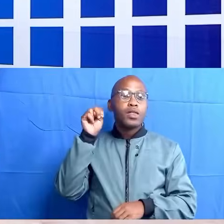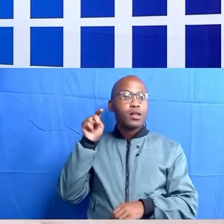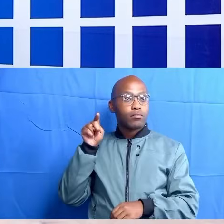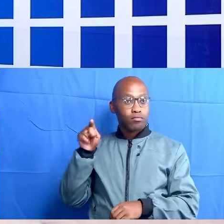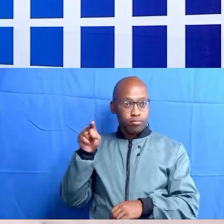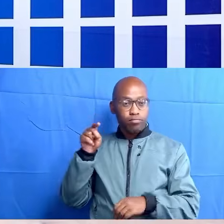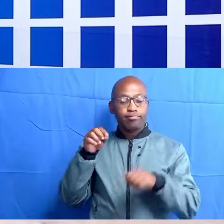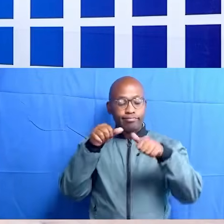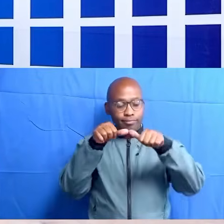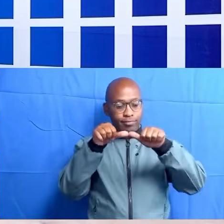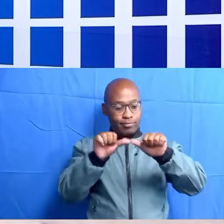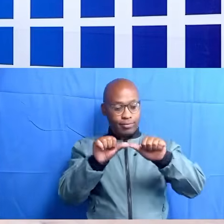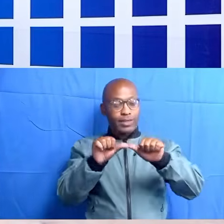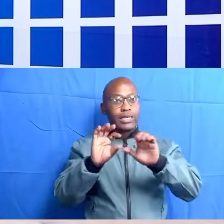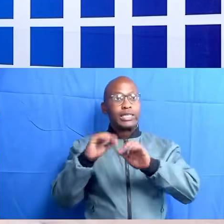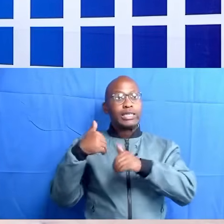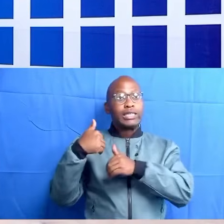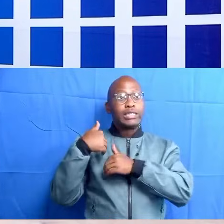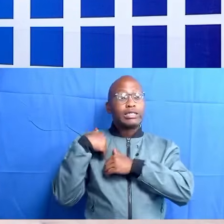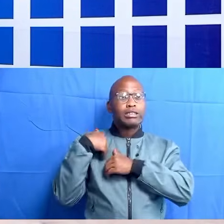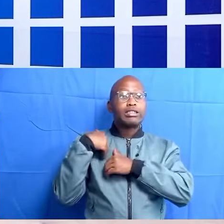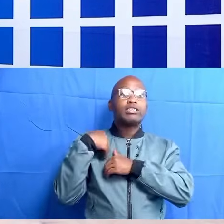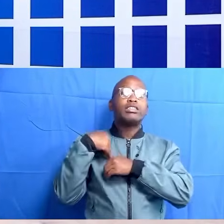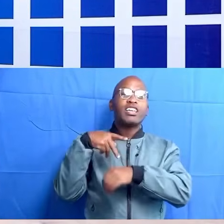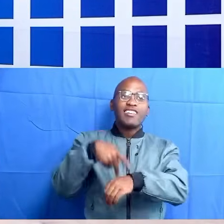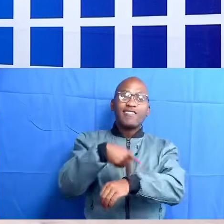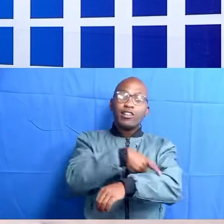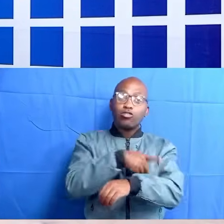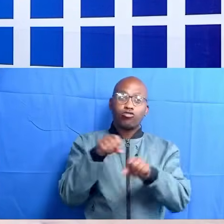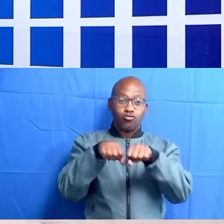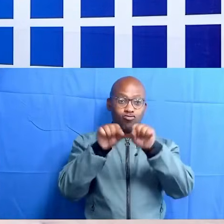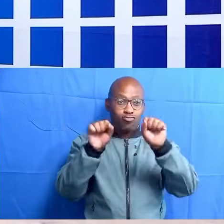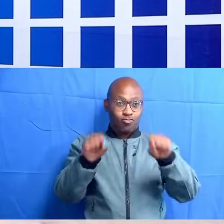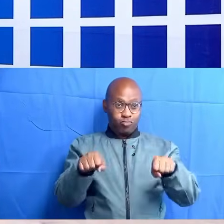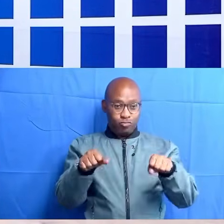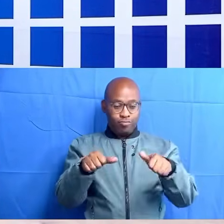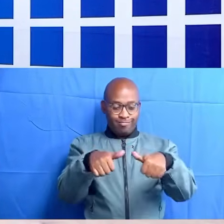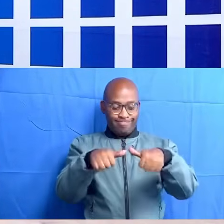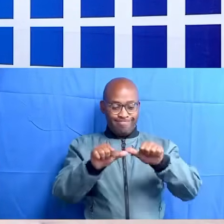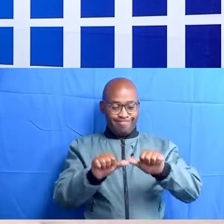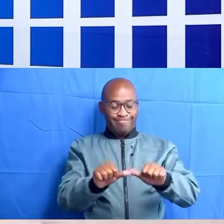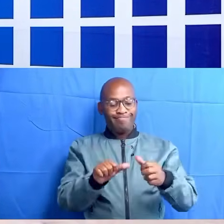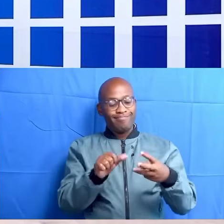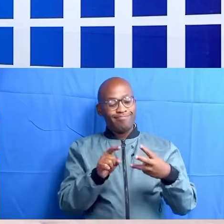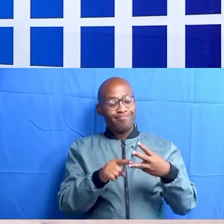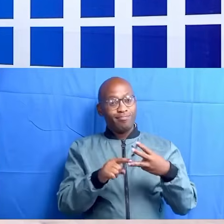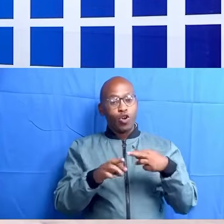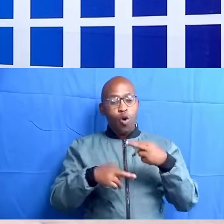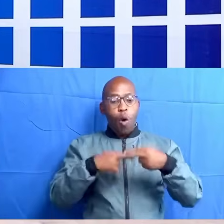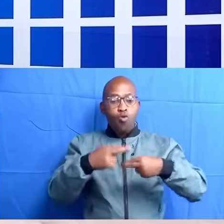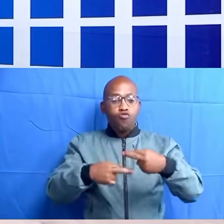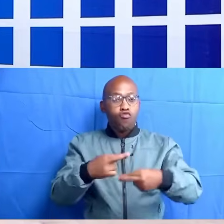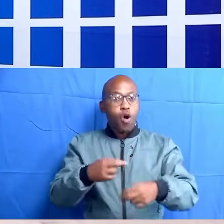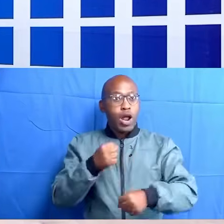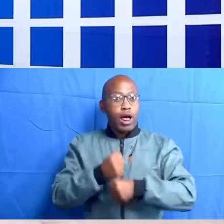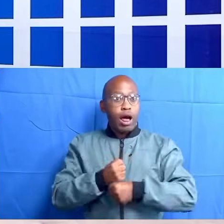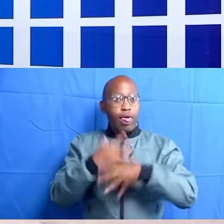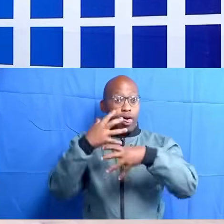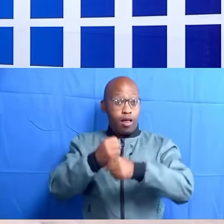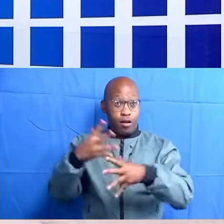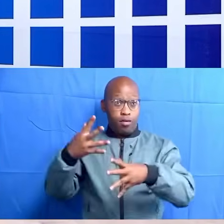Village system, then to Operation Rolling Thunder and Operation Range